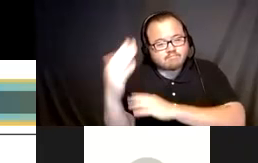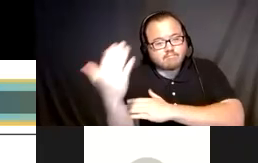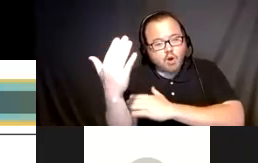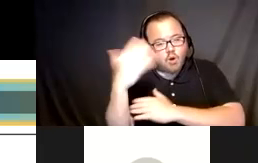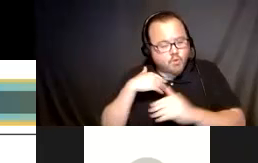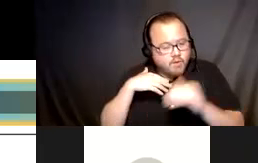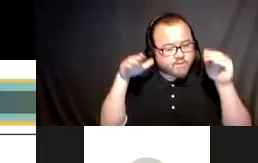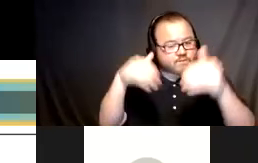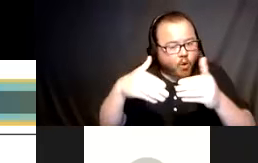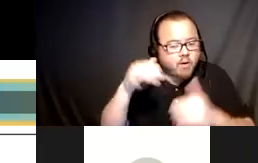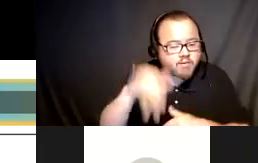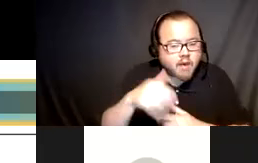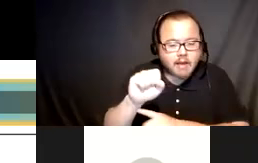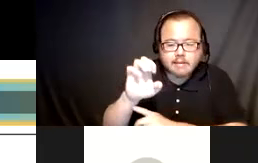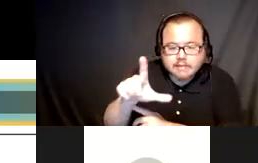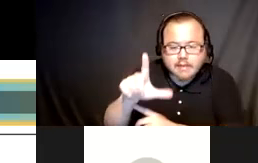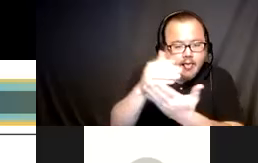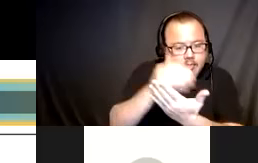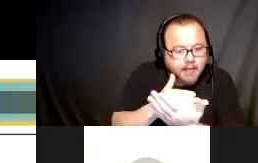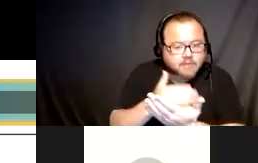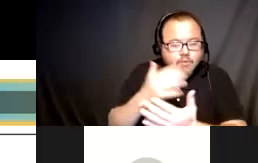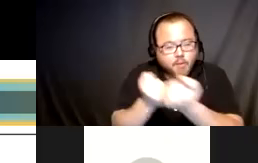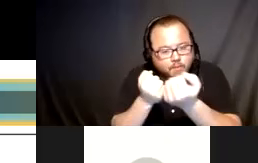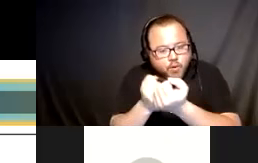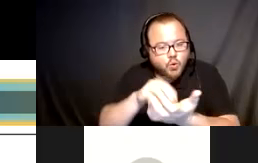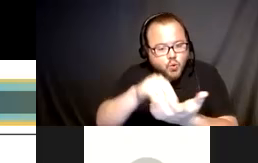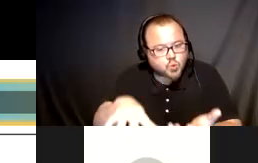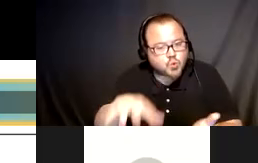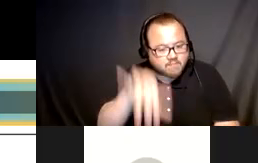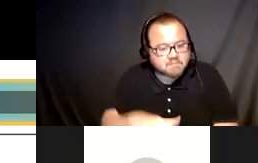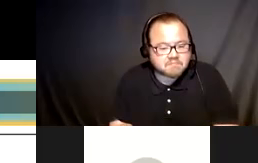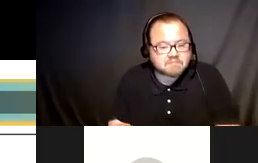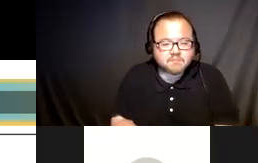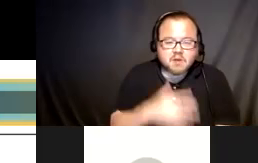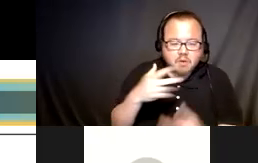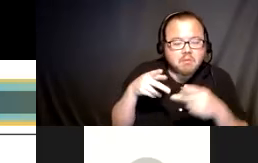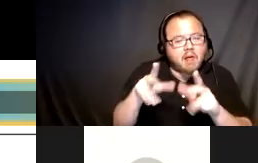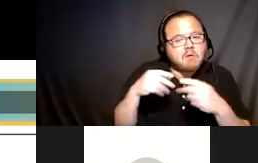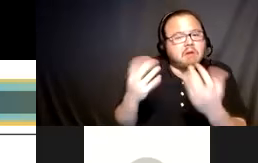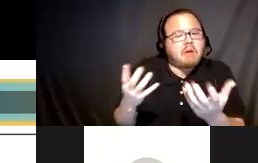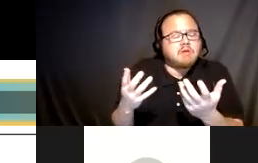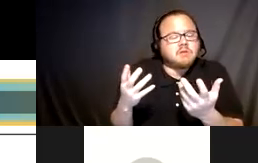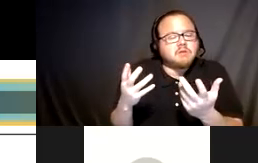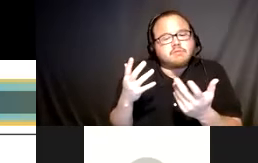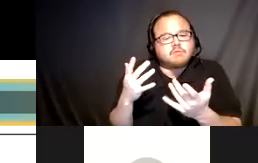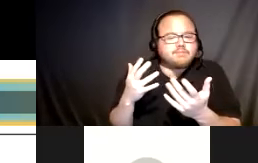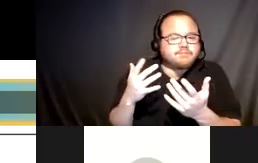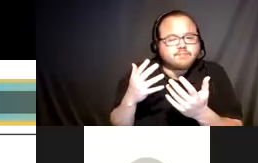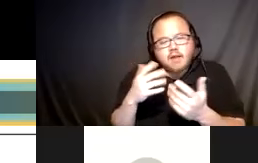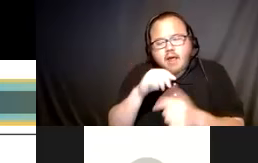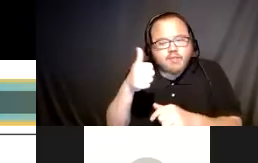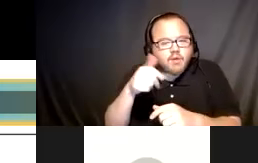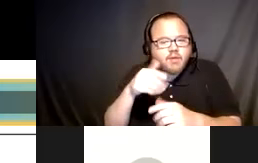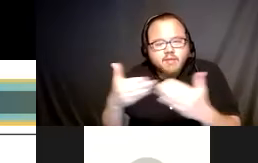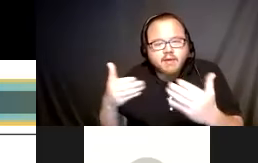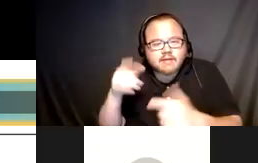focused on our SEL lessons and supporting students. Also allowing for some of the restorative things that need to happen